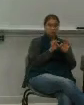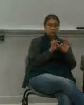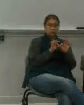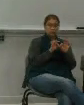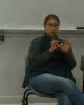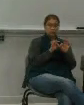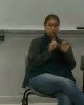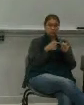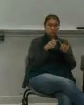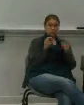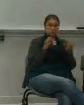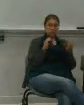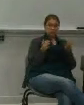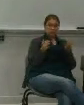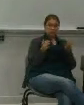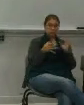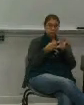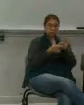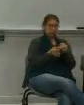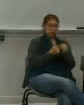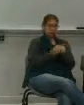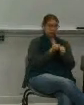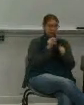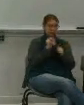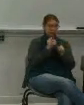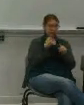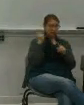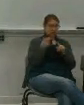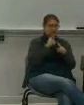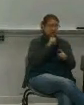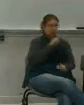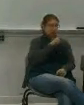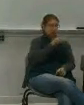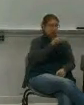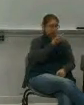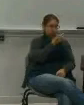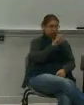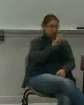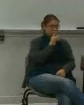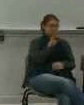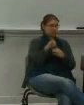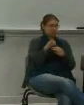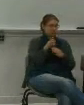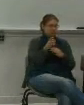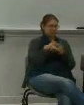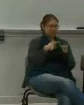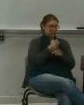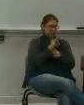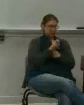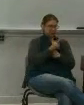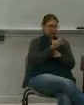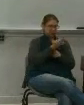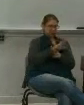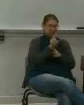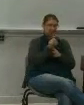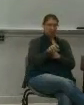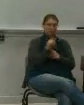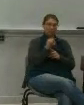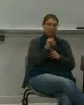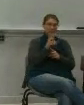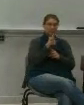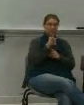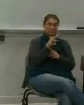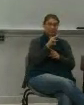the nitrogen cycle, is that sulfide is the form of sulfur that has to be assimilated,